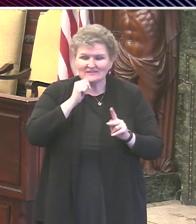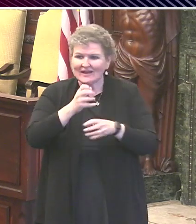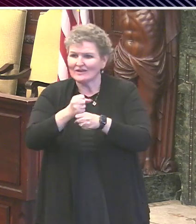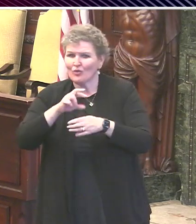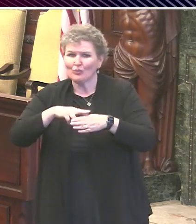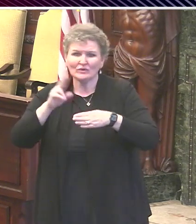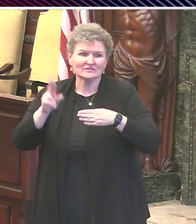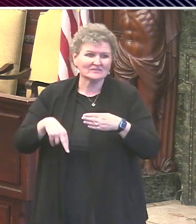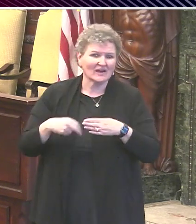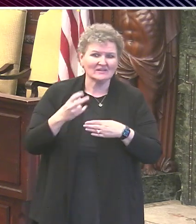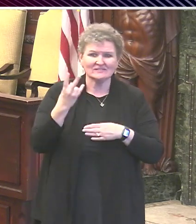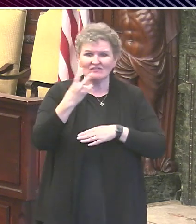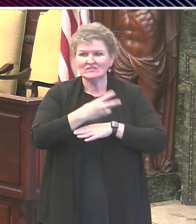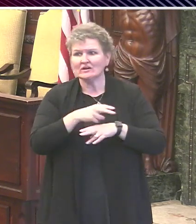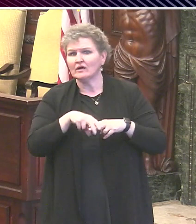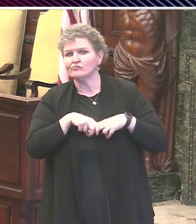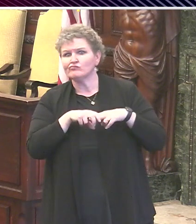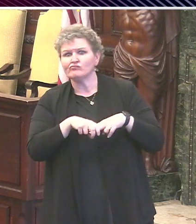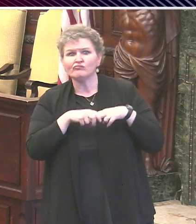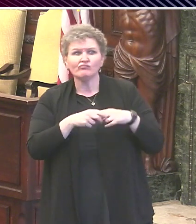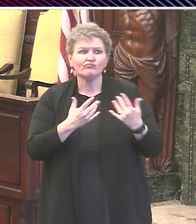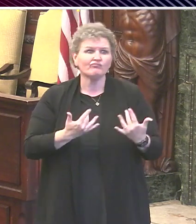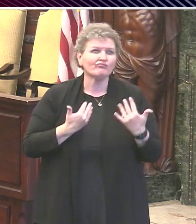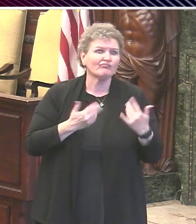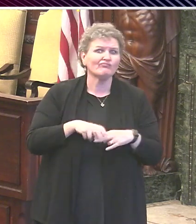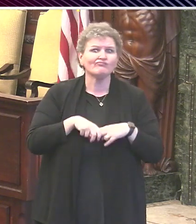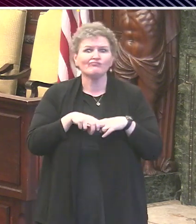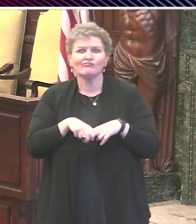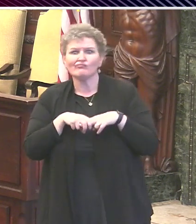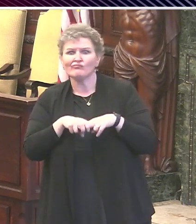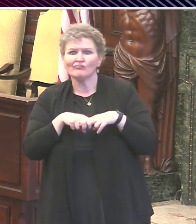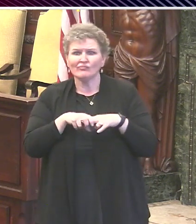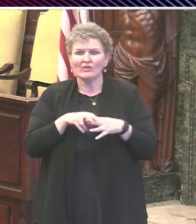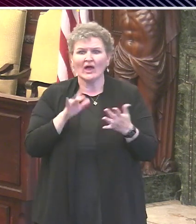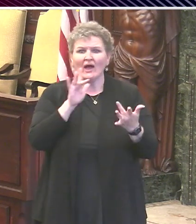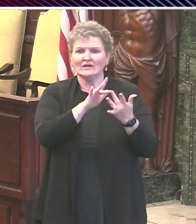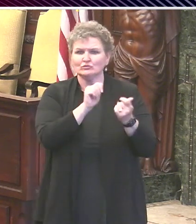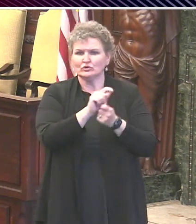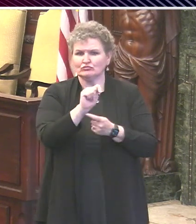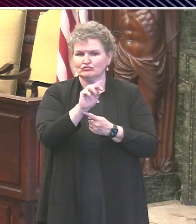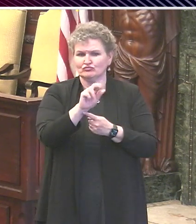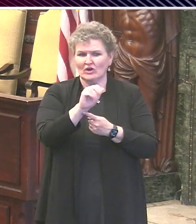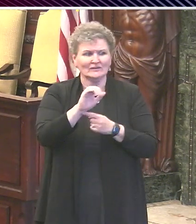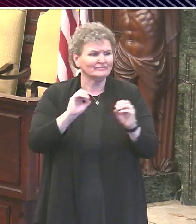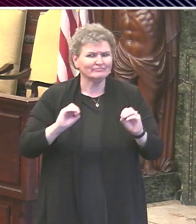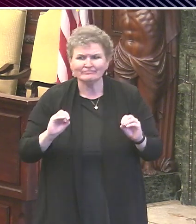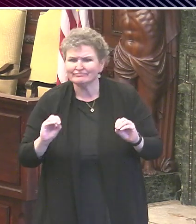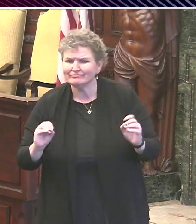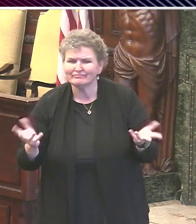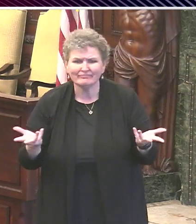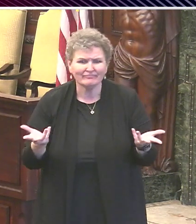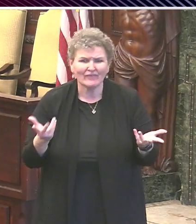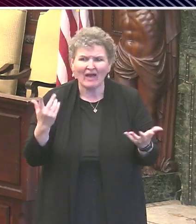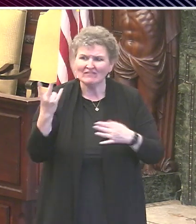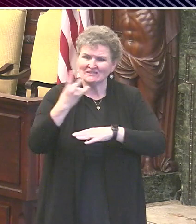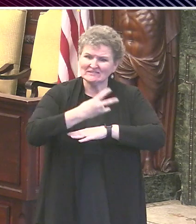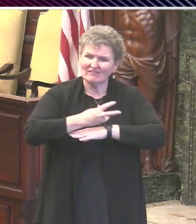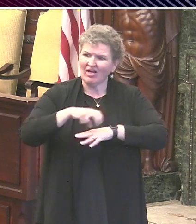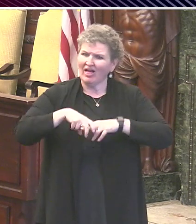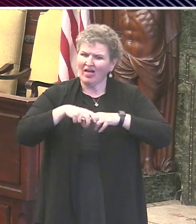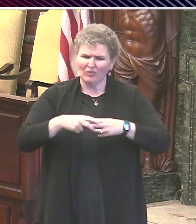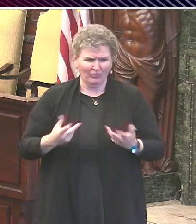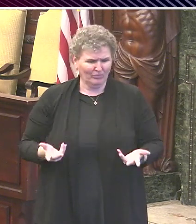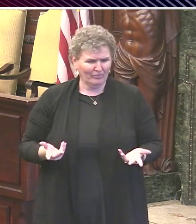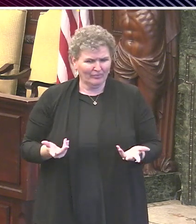course, contact tracing isn't of much value if the positive result doesn't come out for 7 days. So again, this is a national